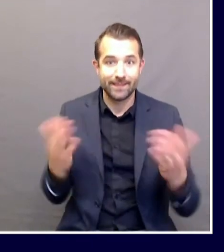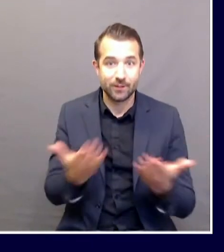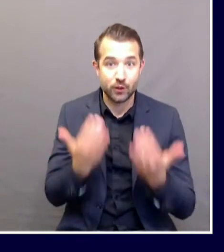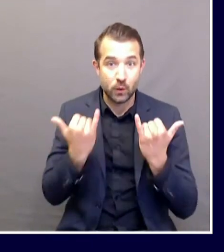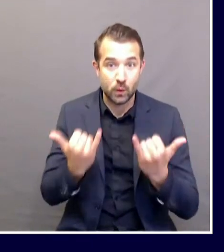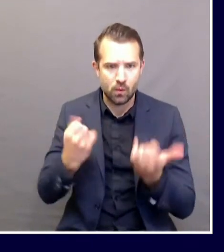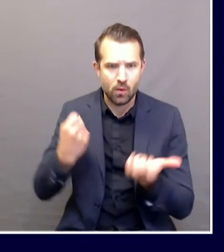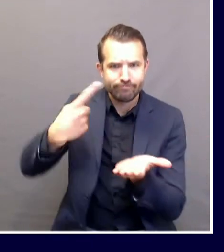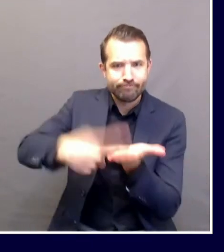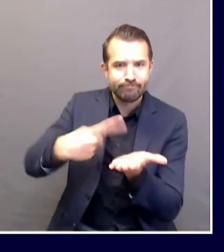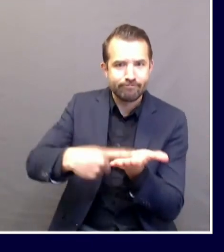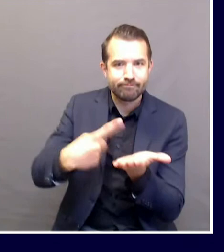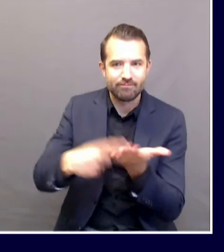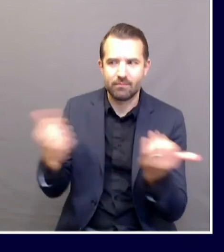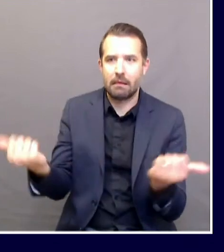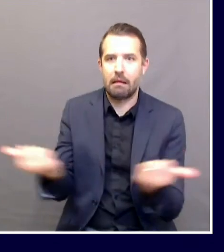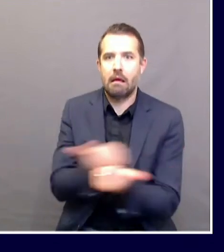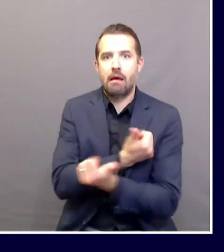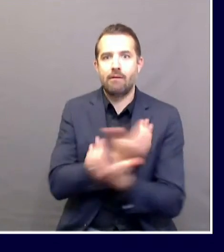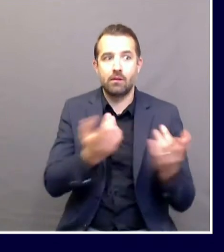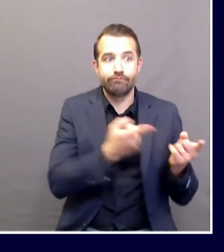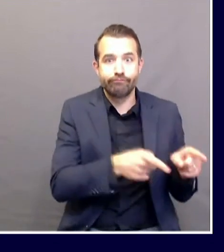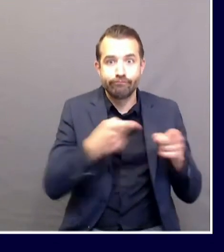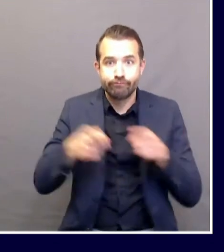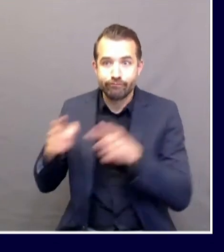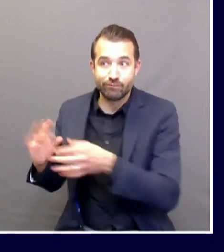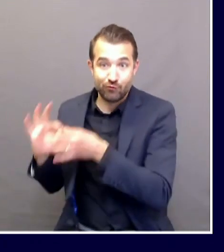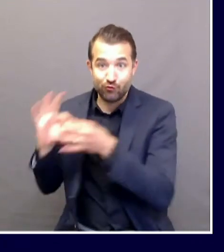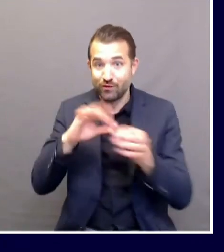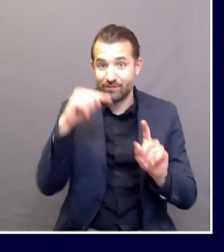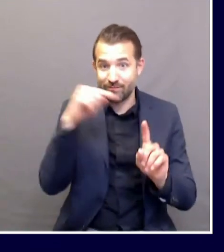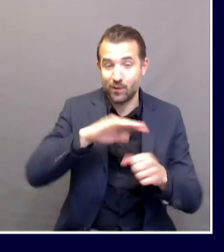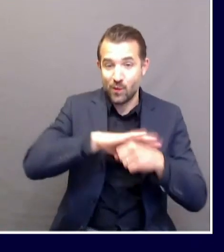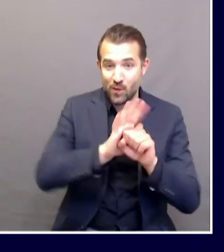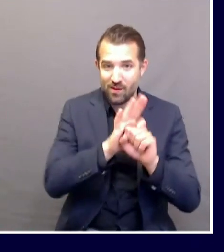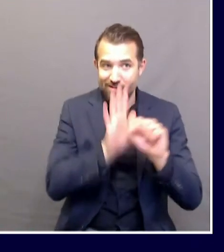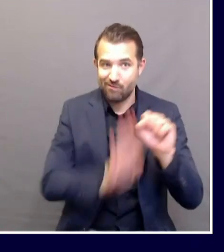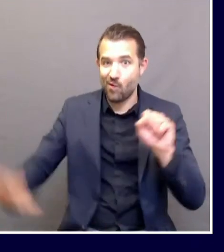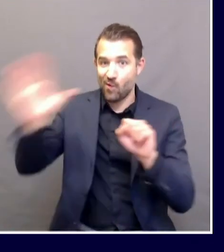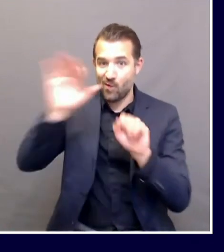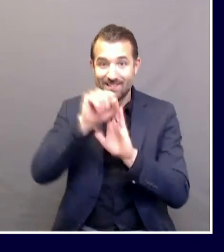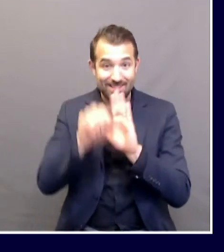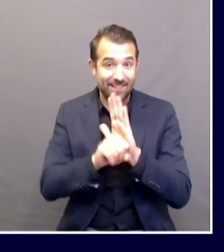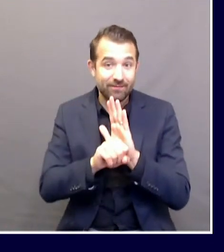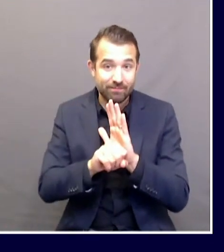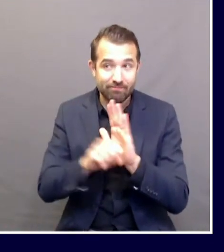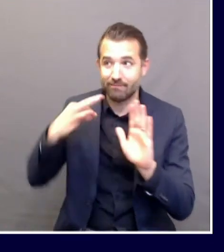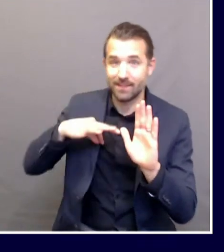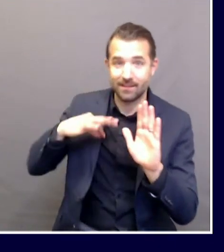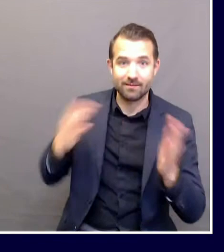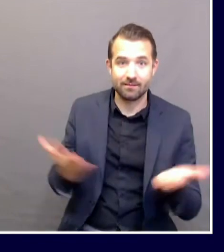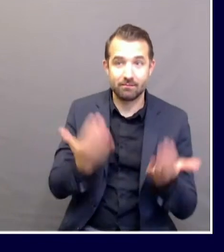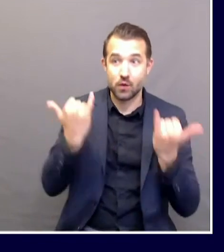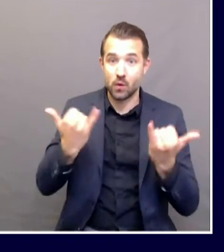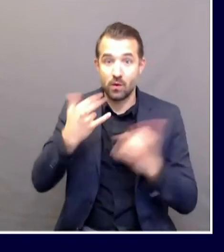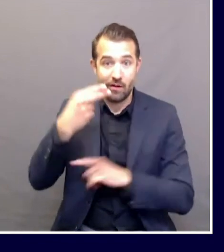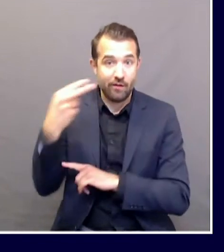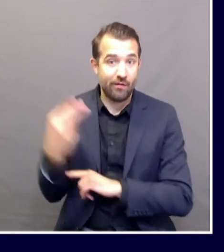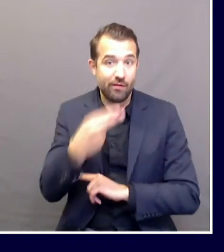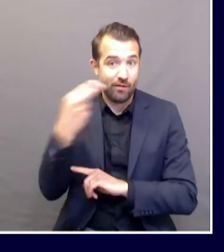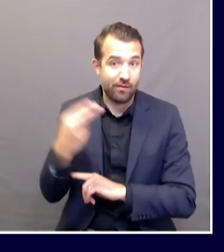we are with respect to COVID-19 for the entire state of Maine for today, Thursday, April